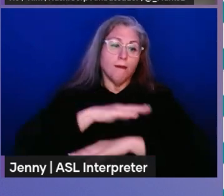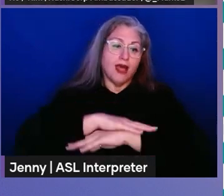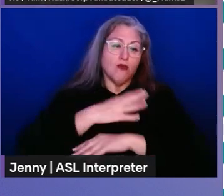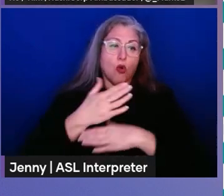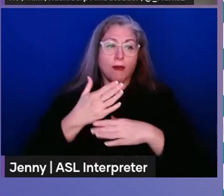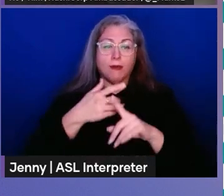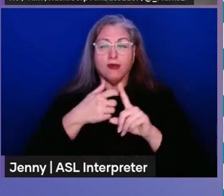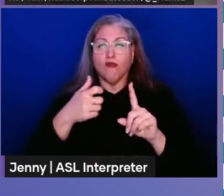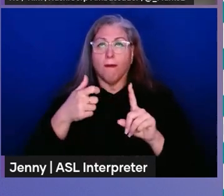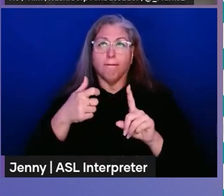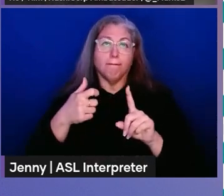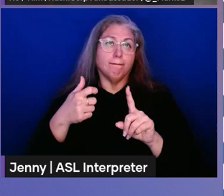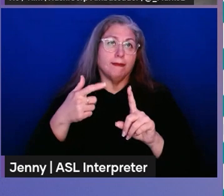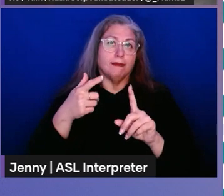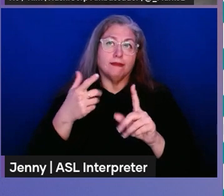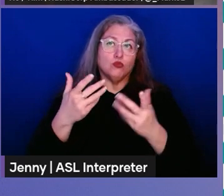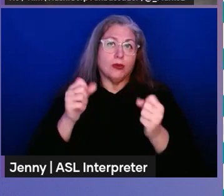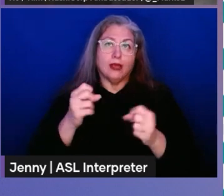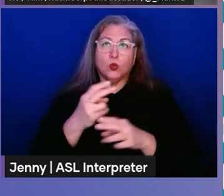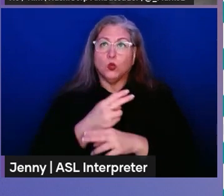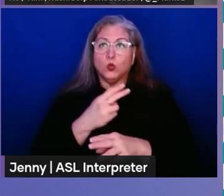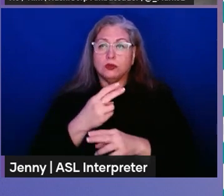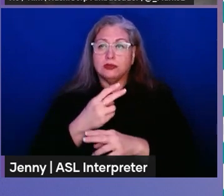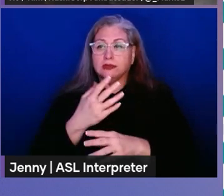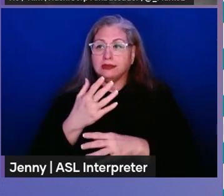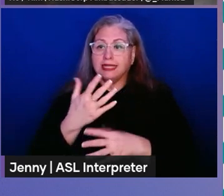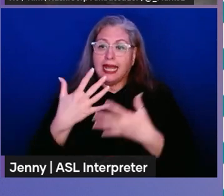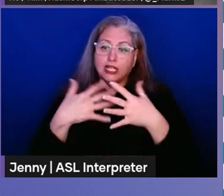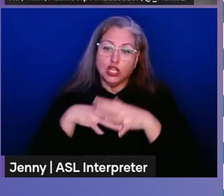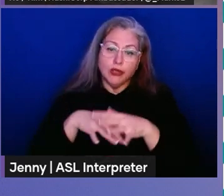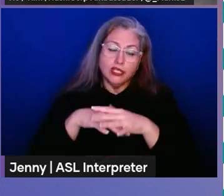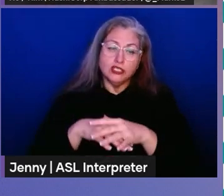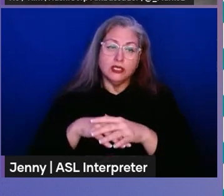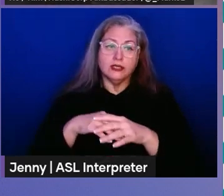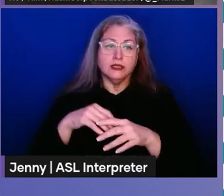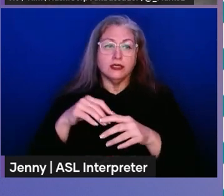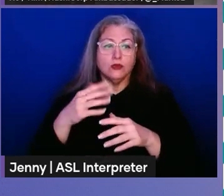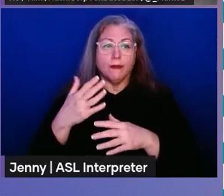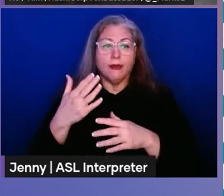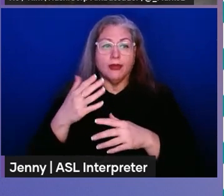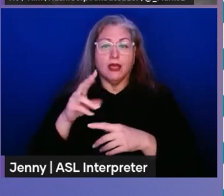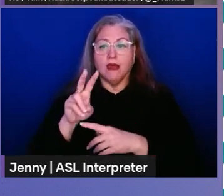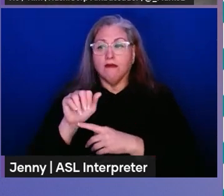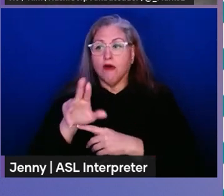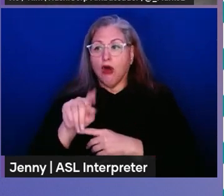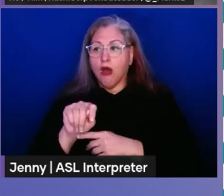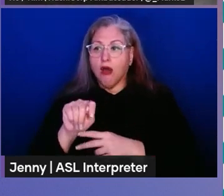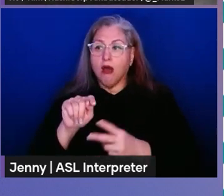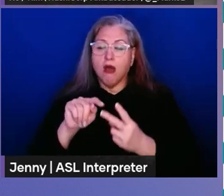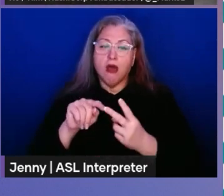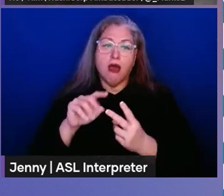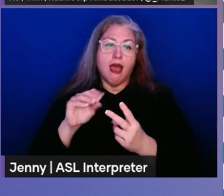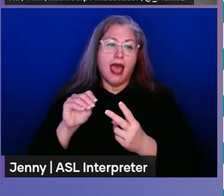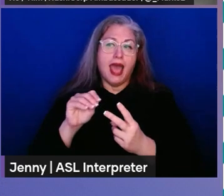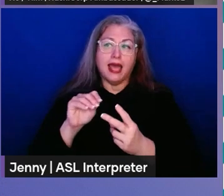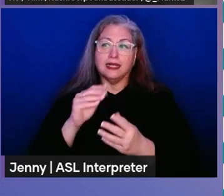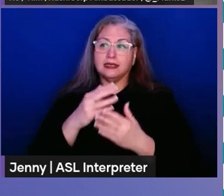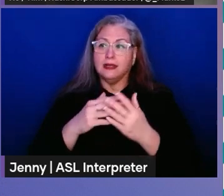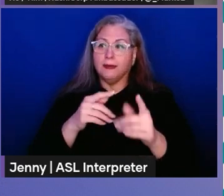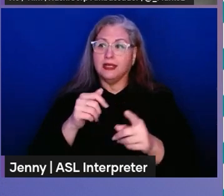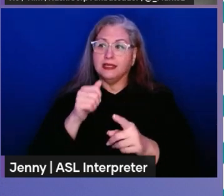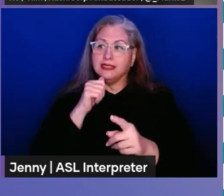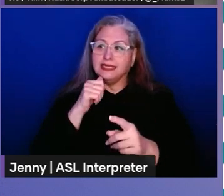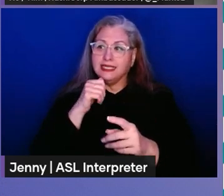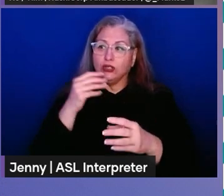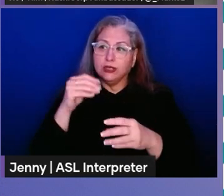from, you can actually use integration with something like Vault, and you can dynamically inject secrets into it as well.